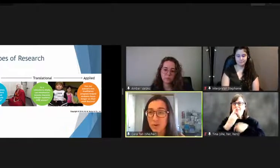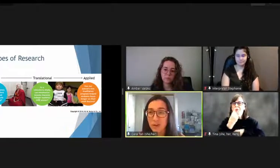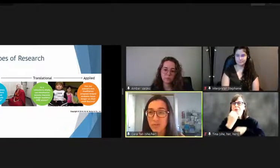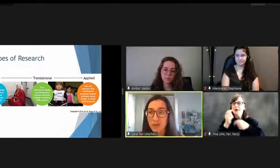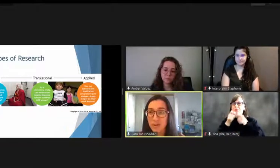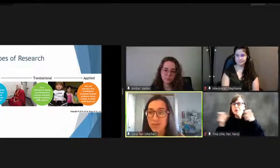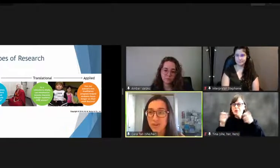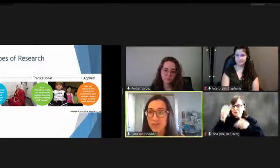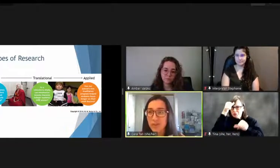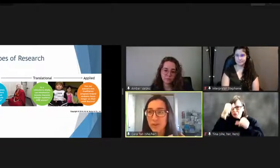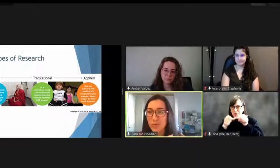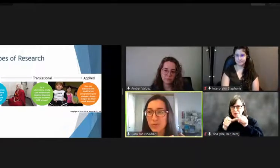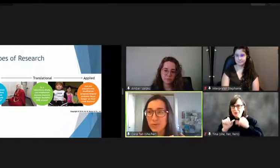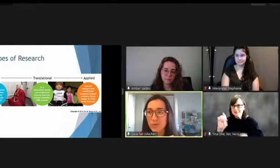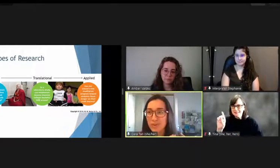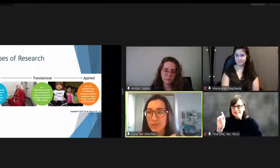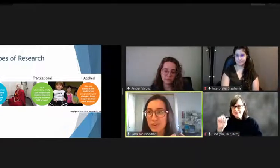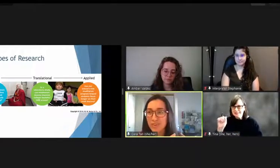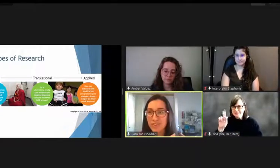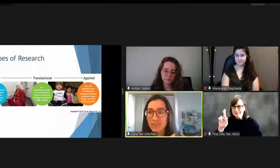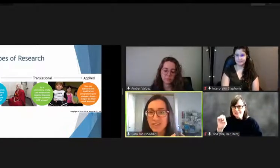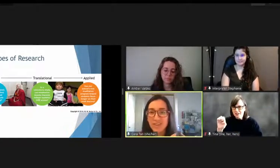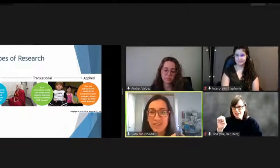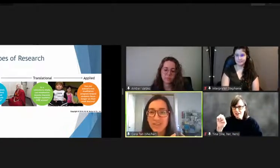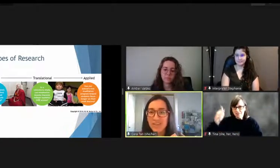DARE program ever when you were in school?